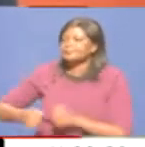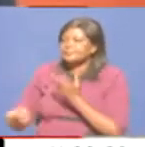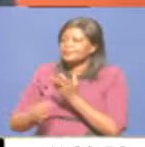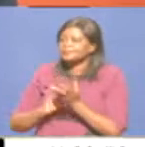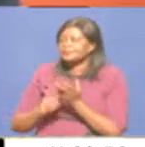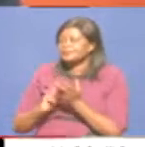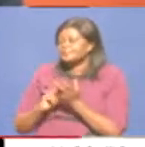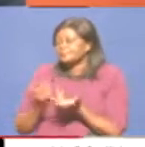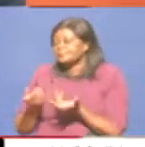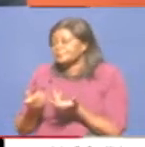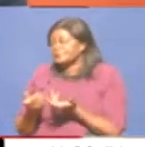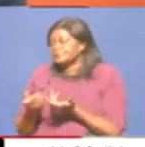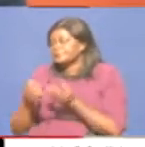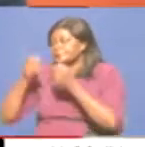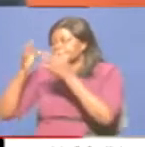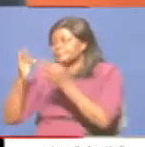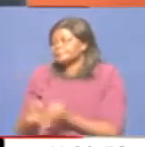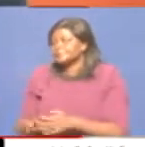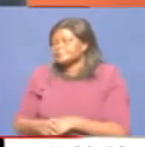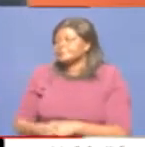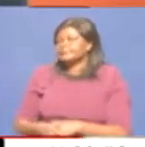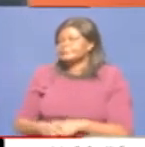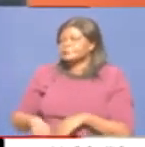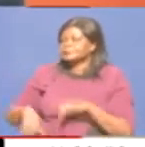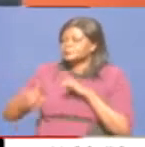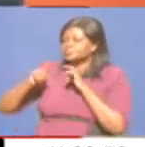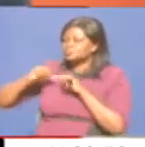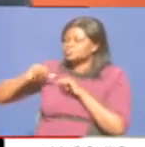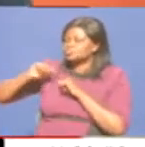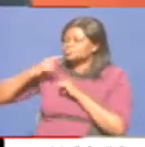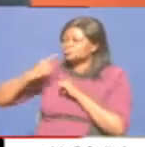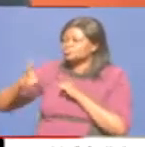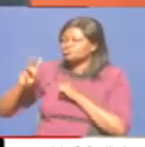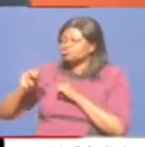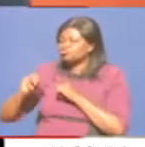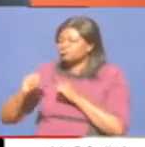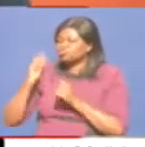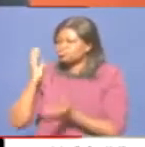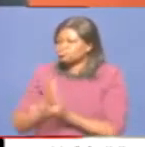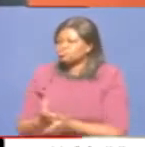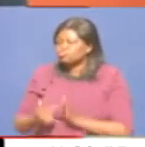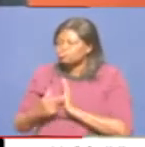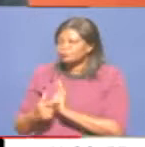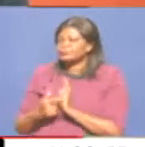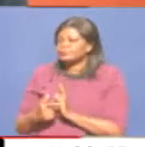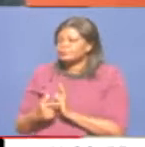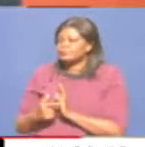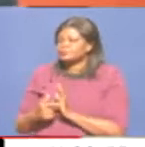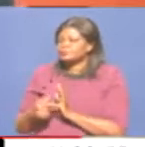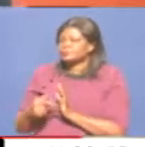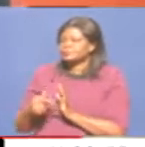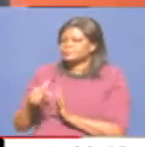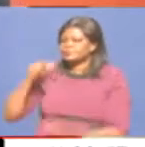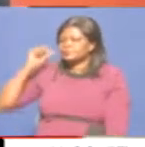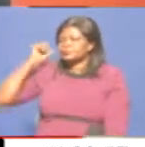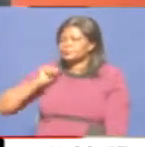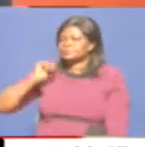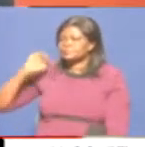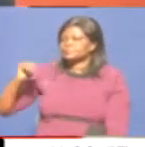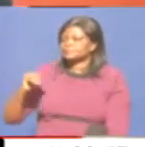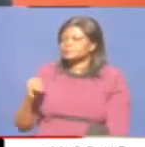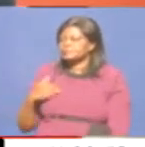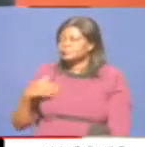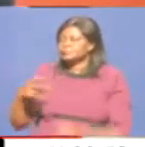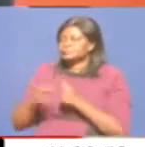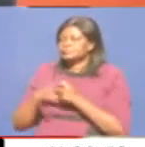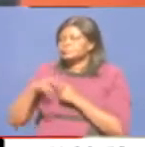are talking about 100 million shillings. I can tell you, for example, you know, in Nandi County, for example, I think they are receiving up to 7 billion.